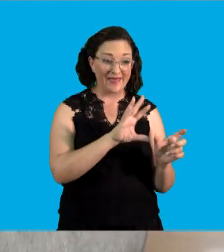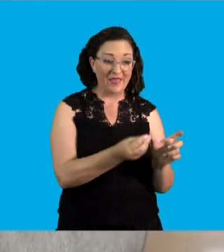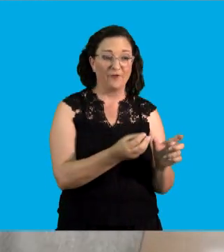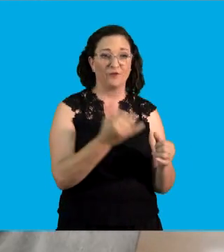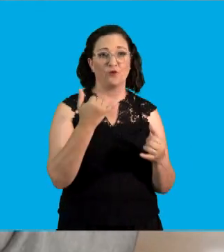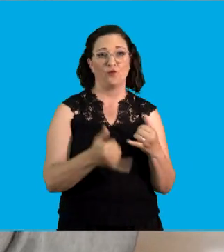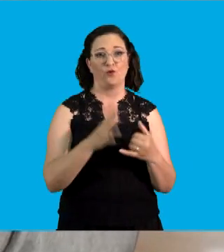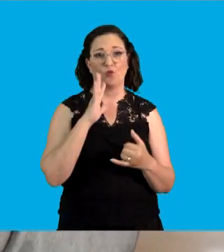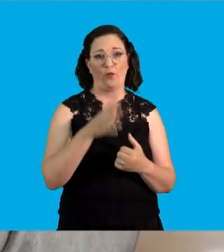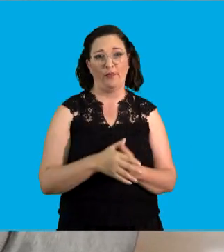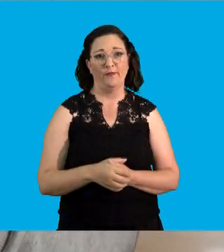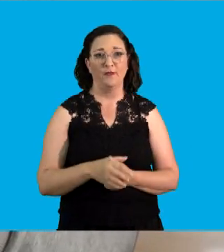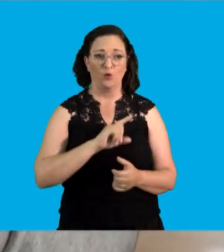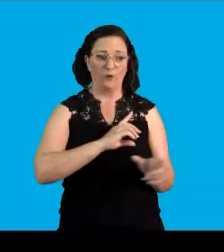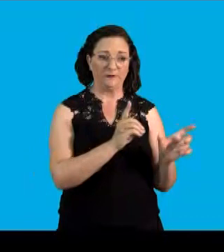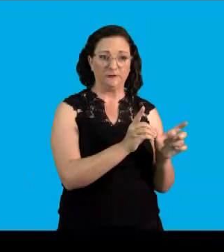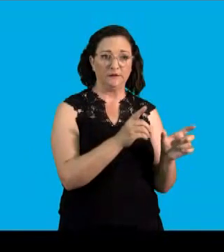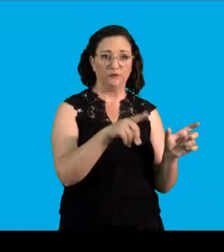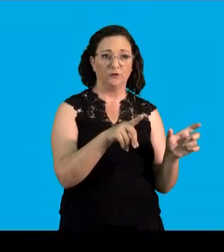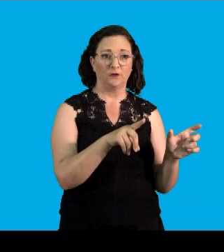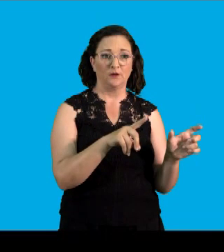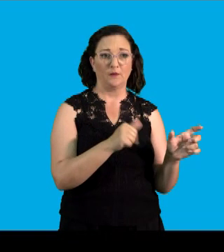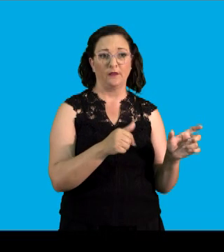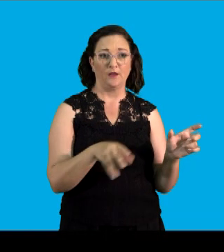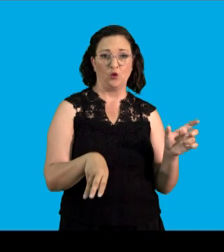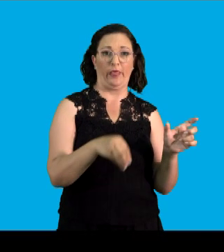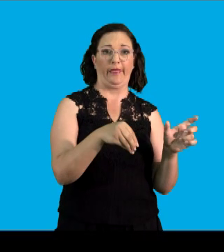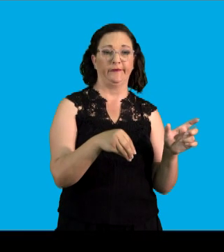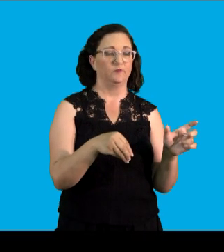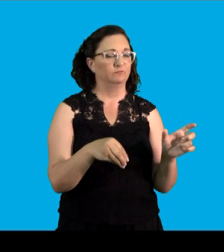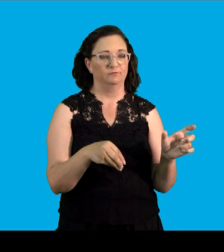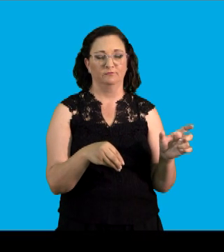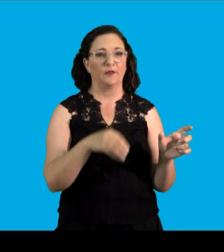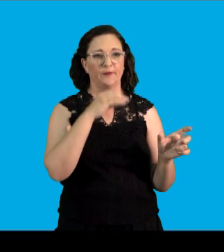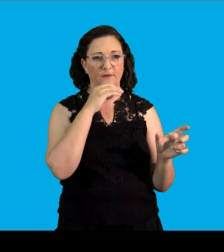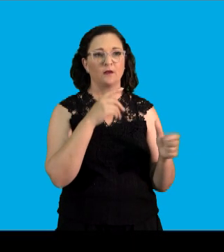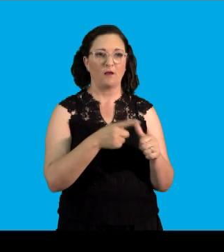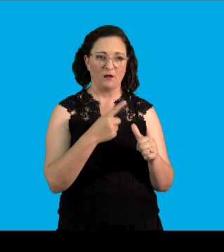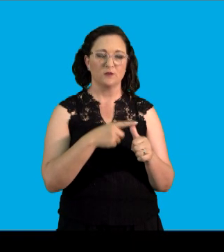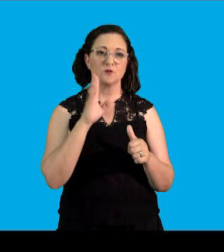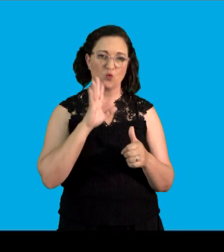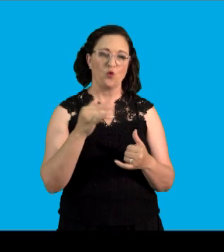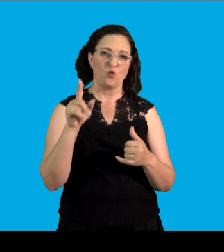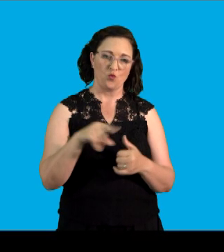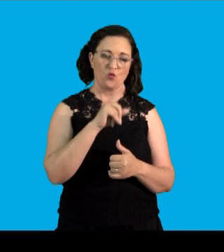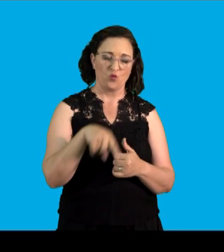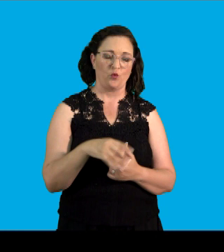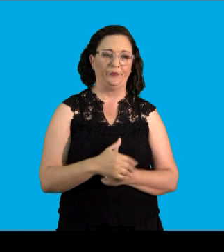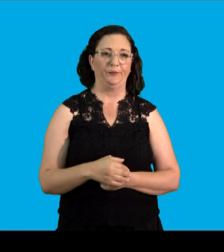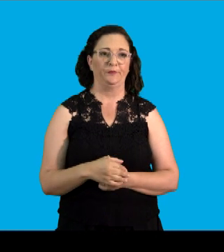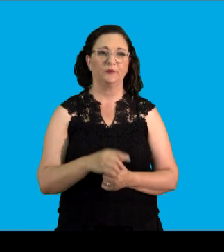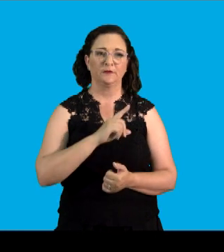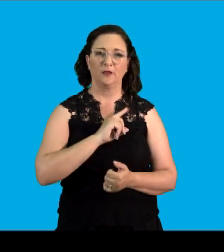wrong. Even though the correct answer is D, you started with D, it will be incorrect. So make sure that you do the right thing by